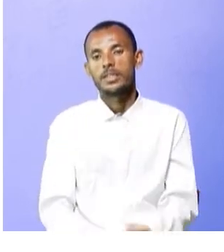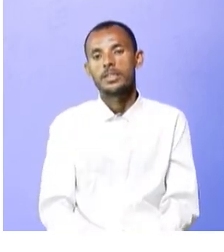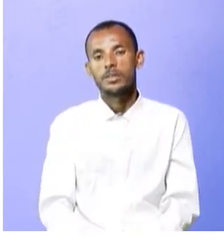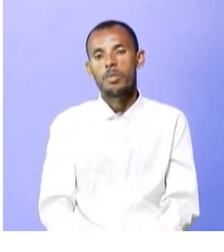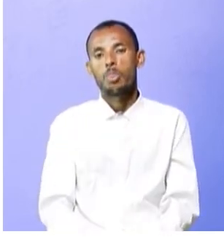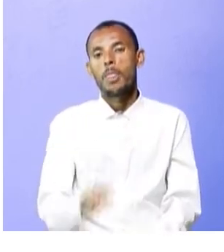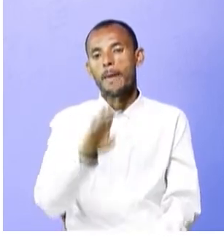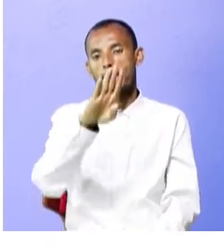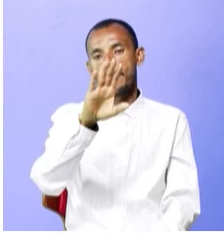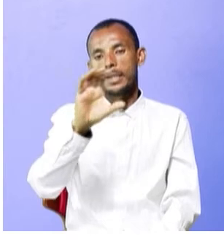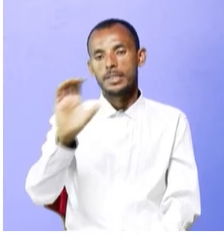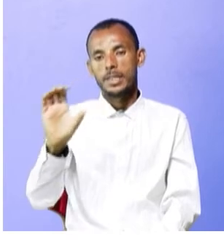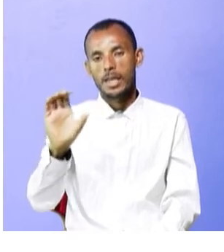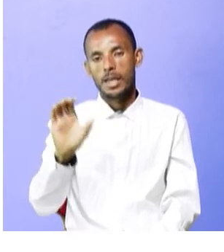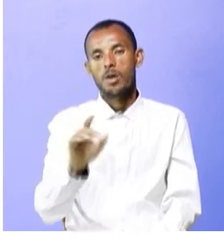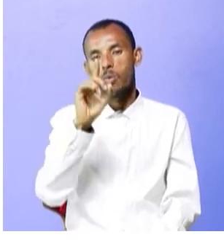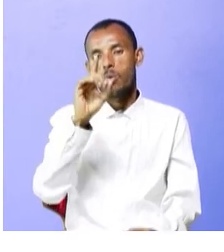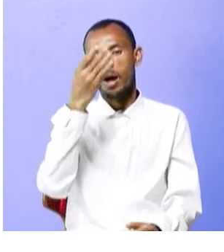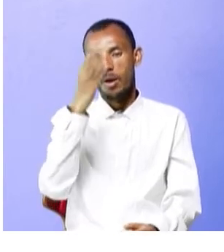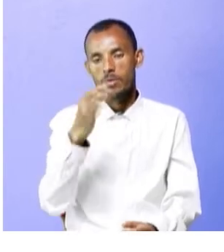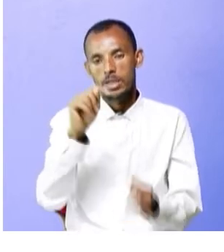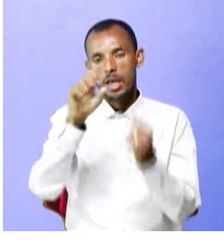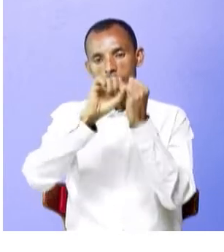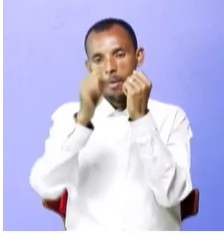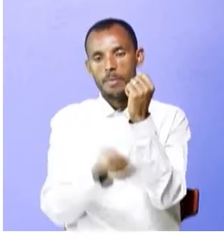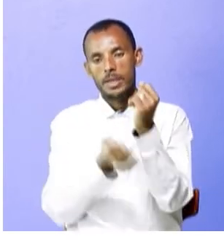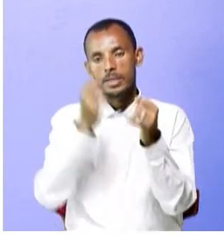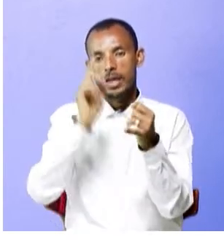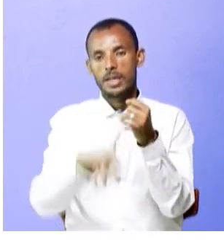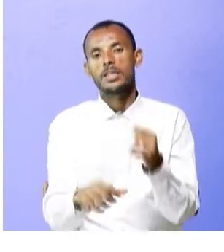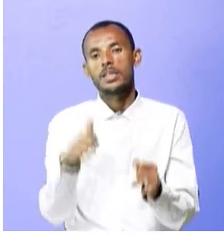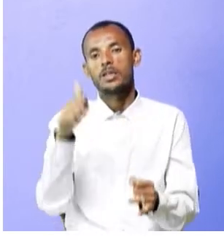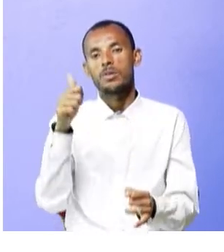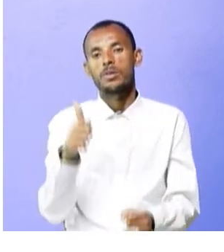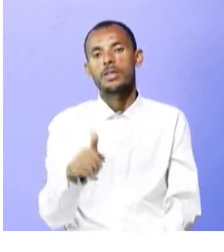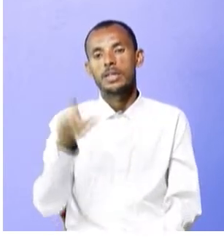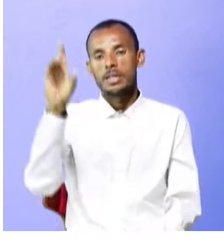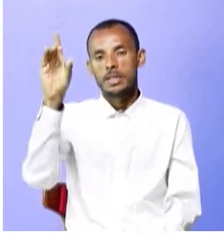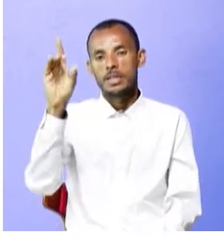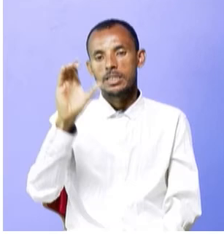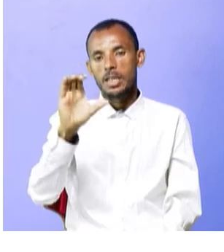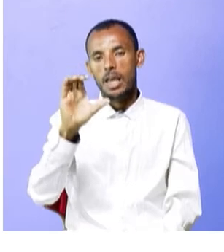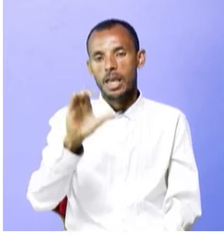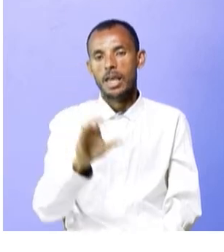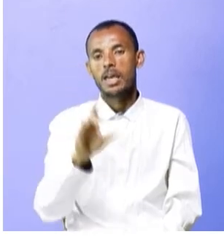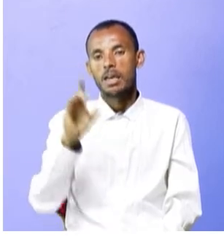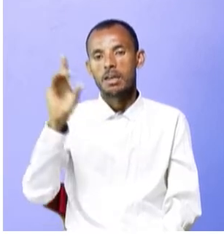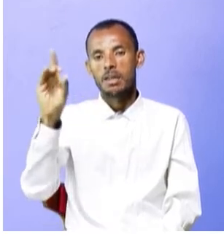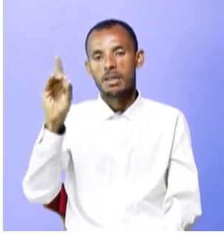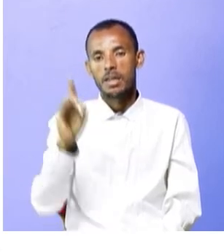Okay, BC is one of the base edge. The other one is this CD